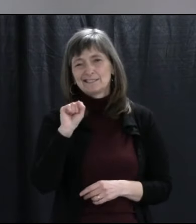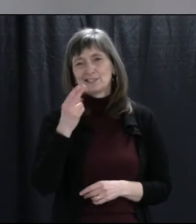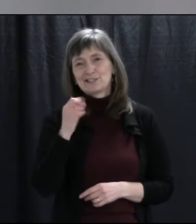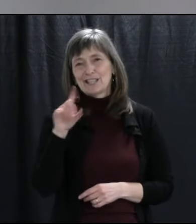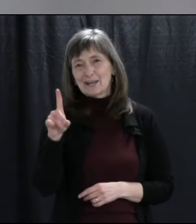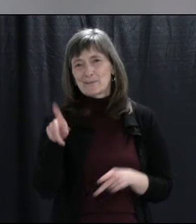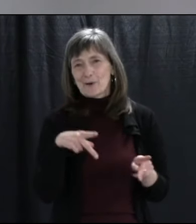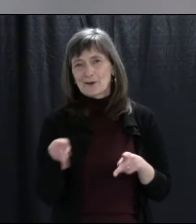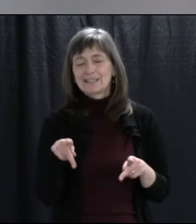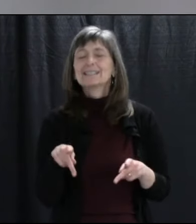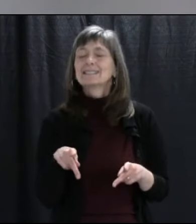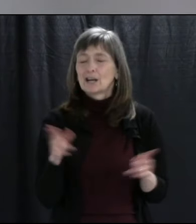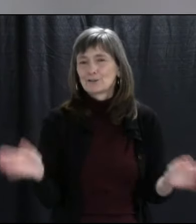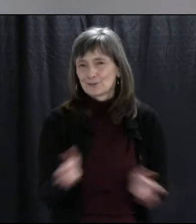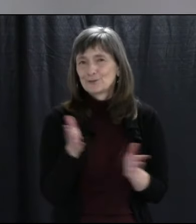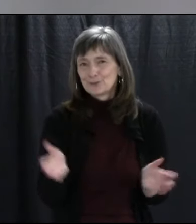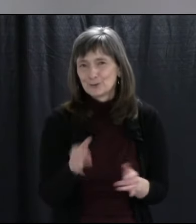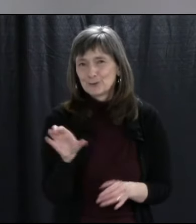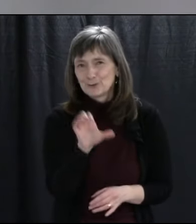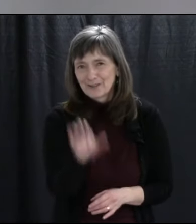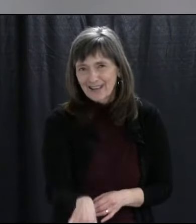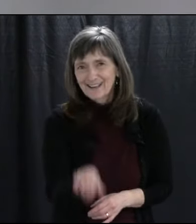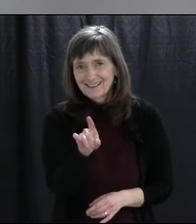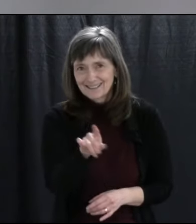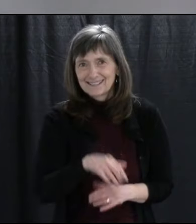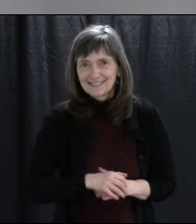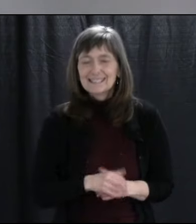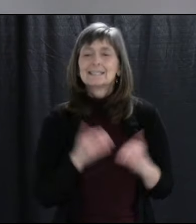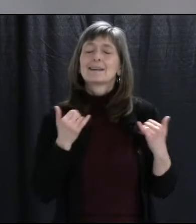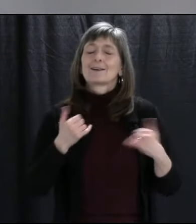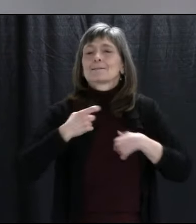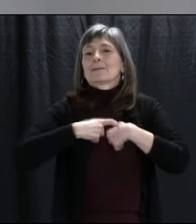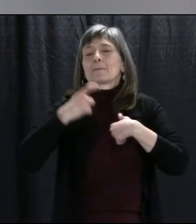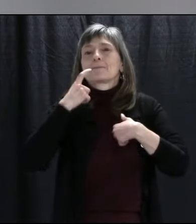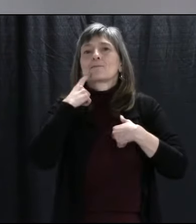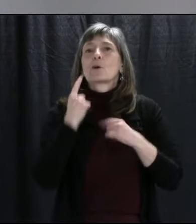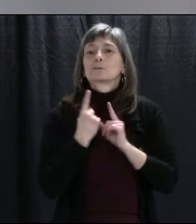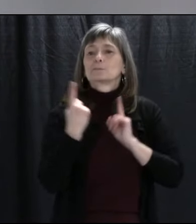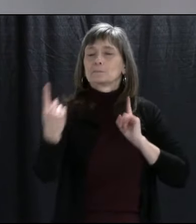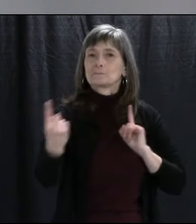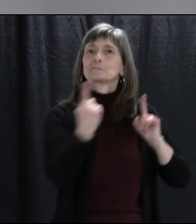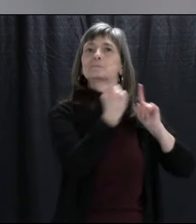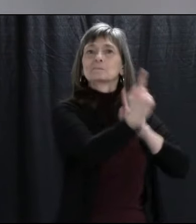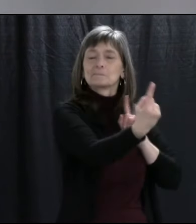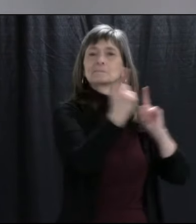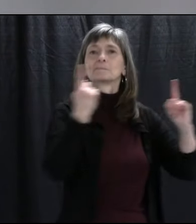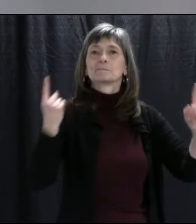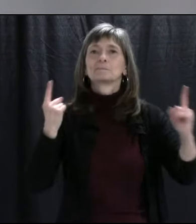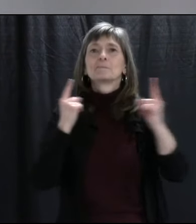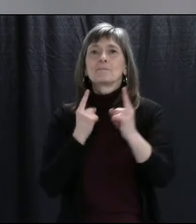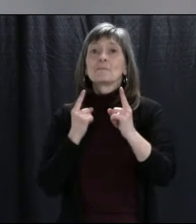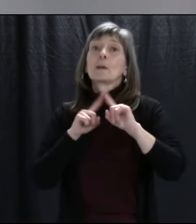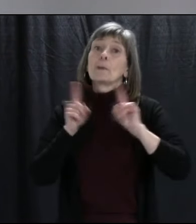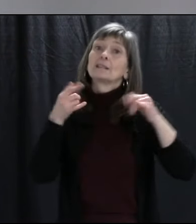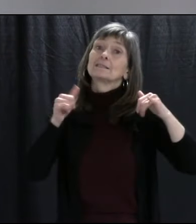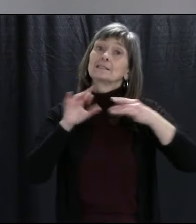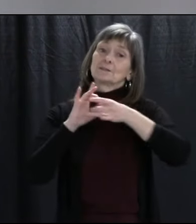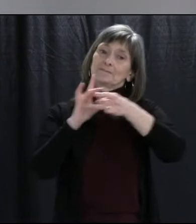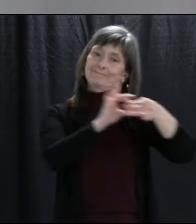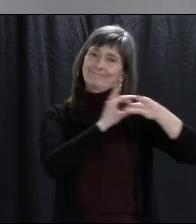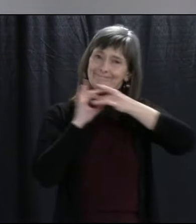same. Please, now is the time to maintain social distancing and social connectivity